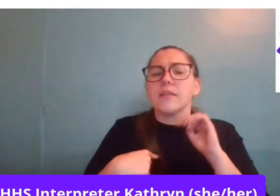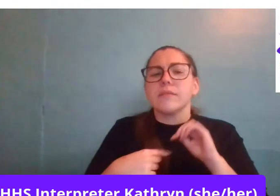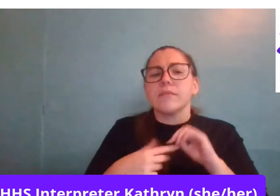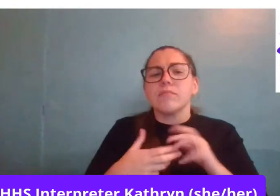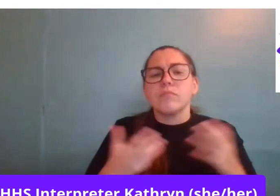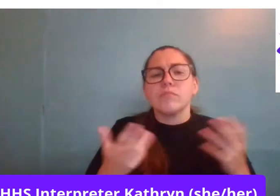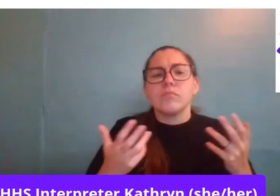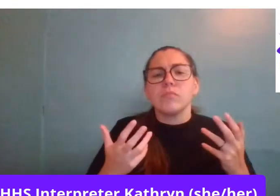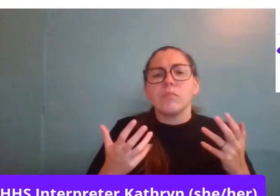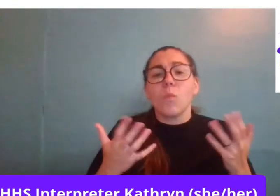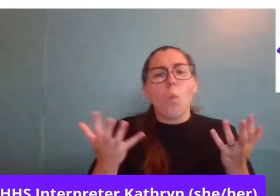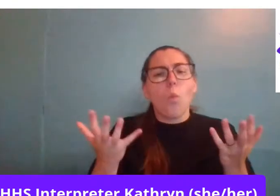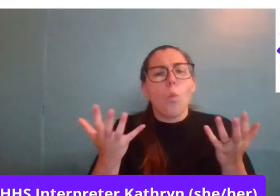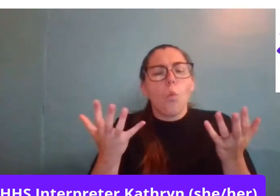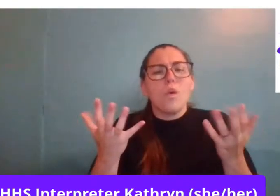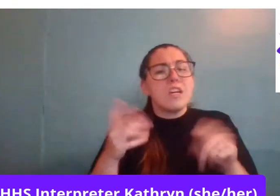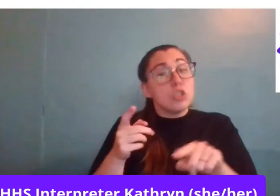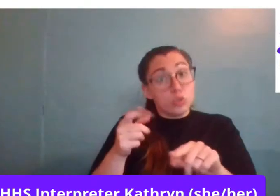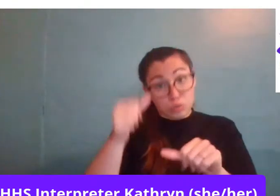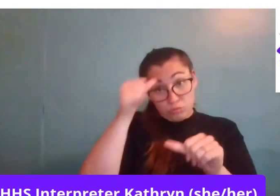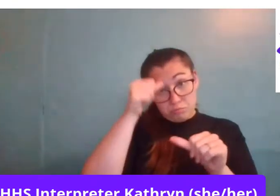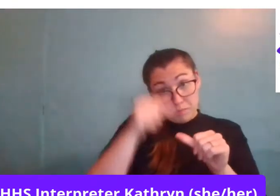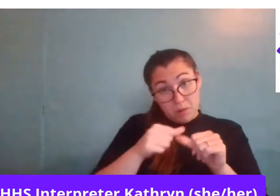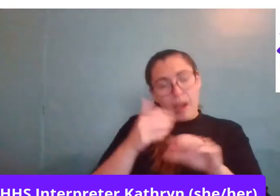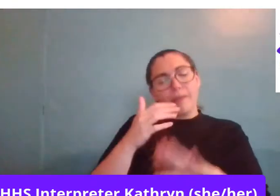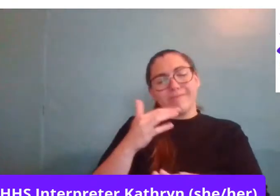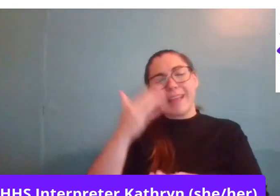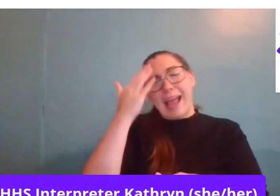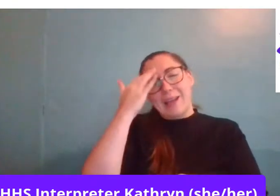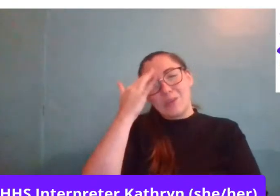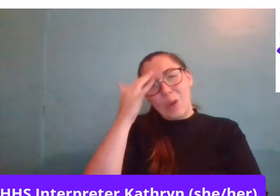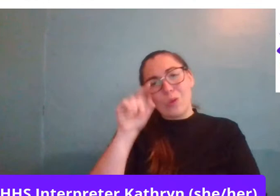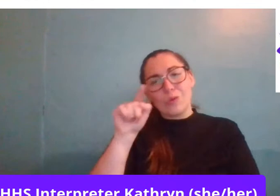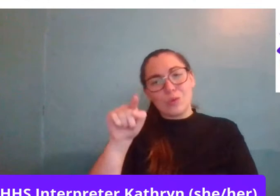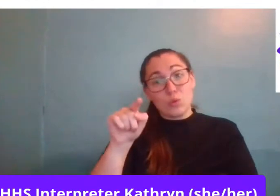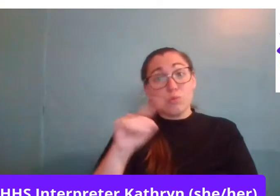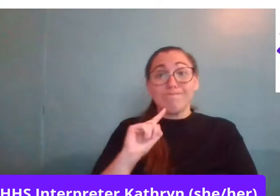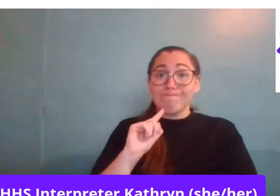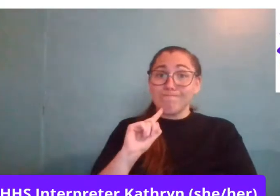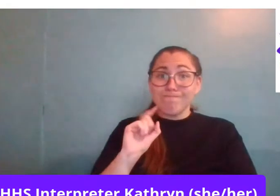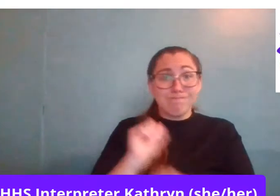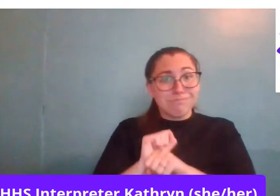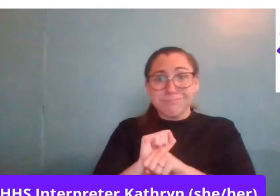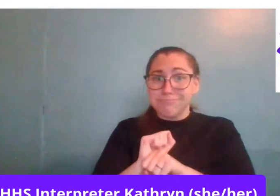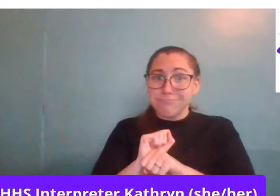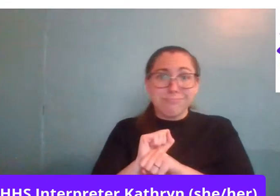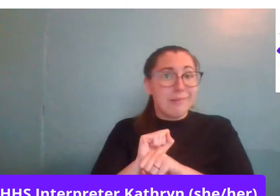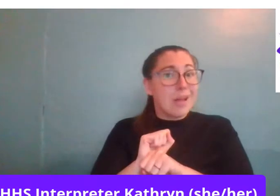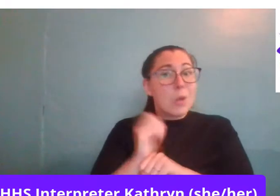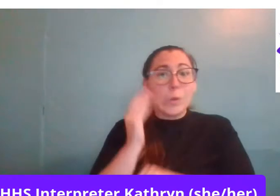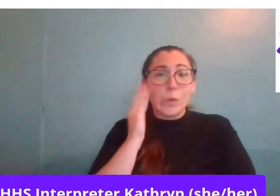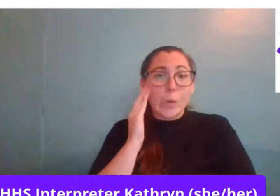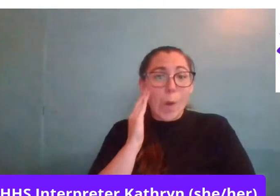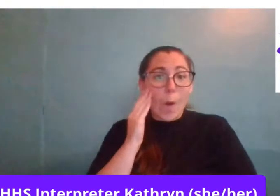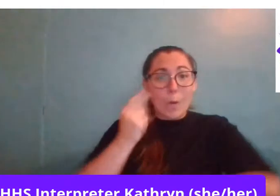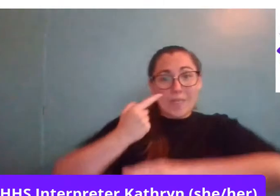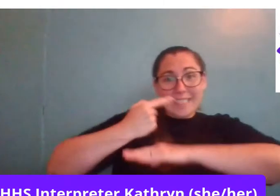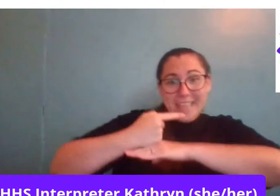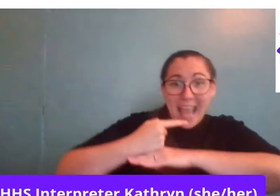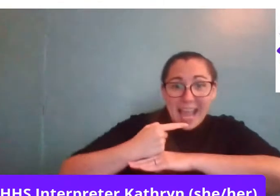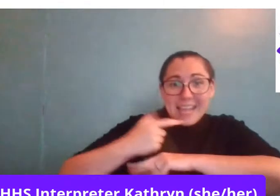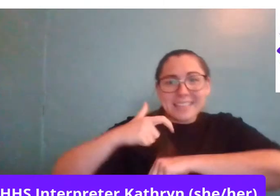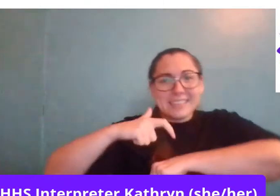what day, if you remember, because I know that you are definitely one that keeps tracks of days and